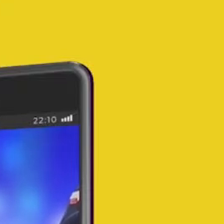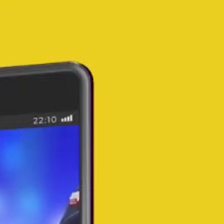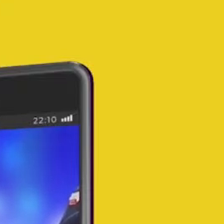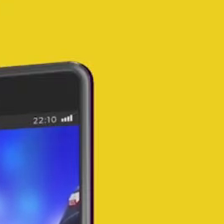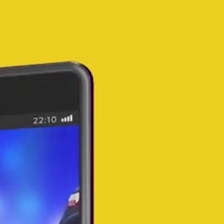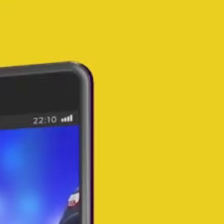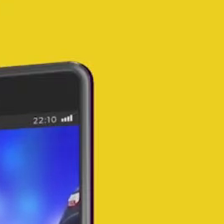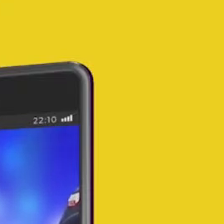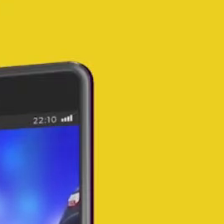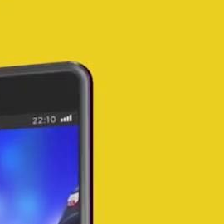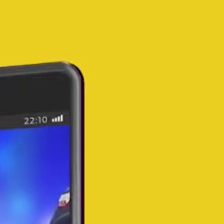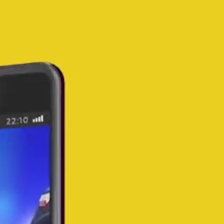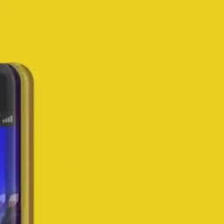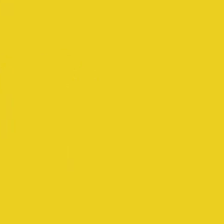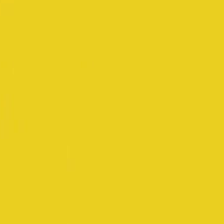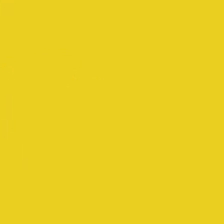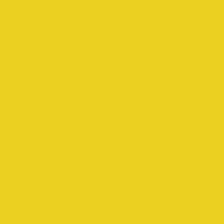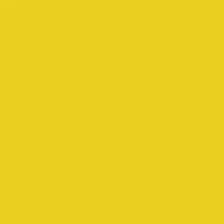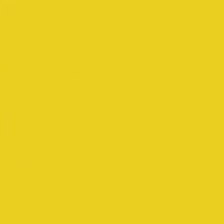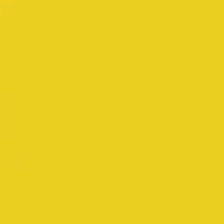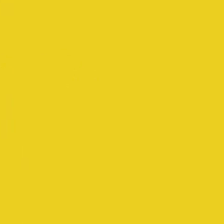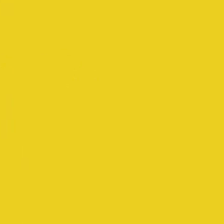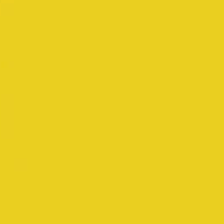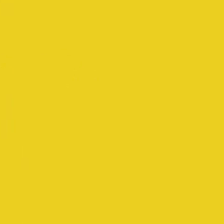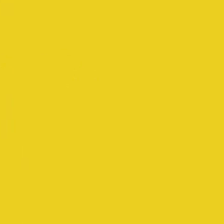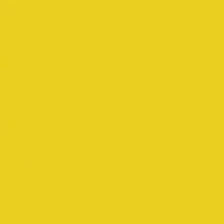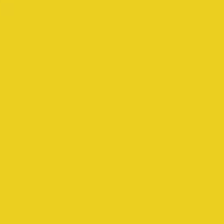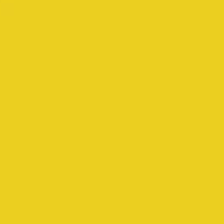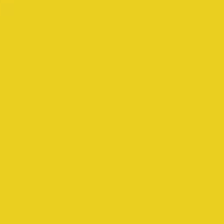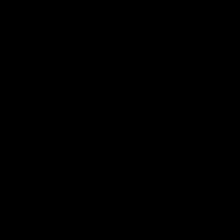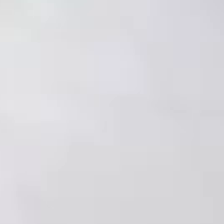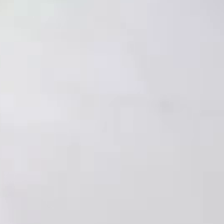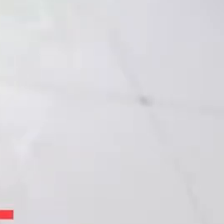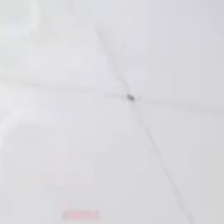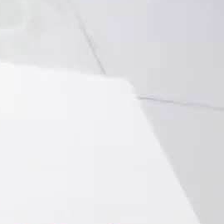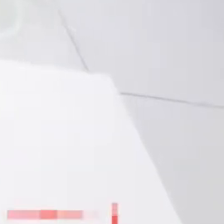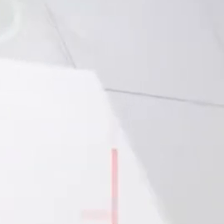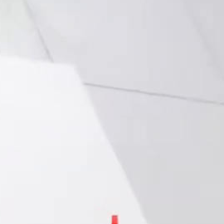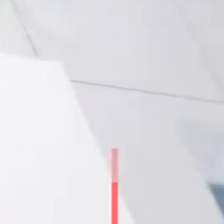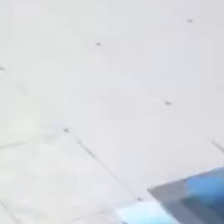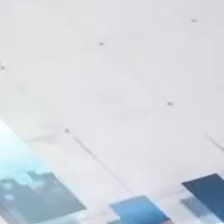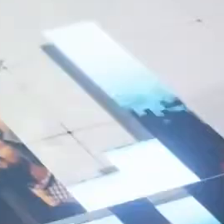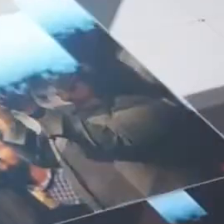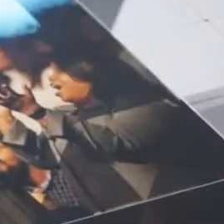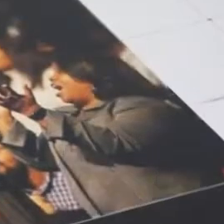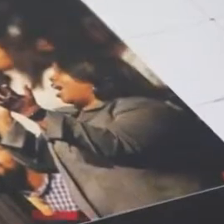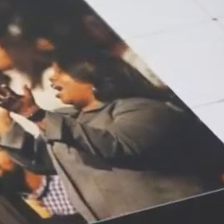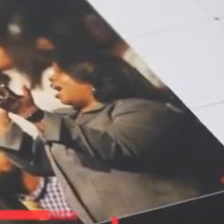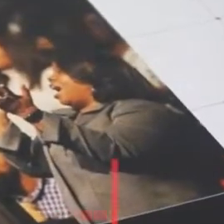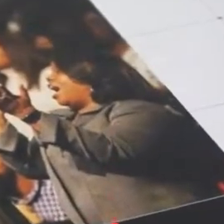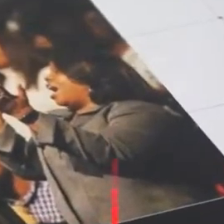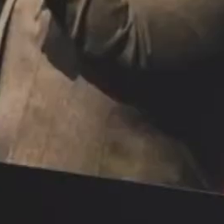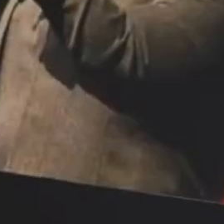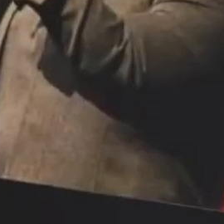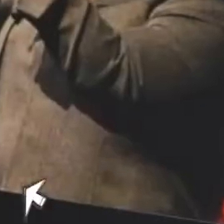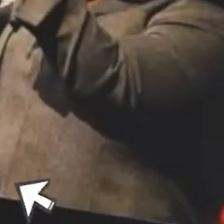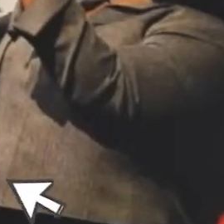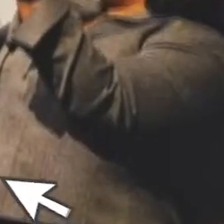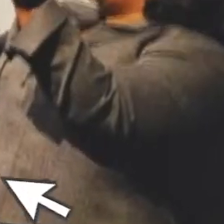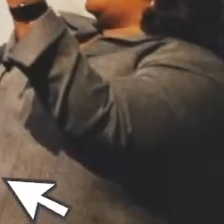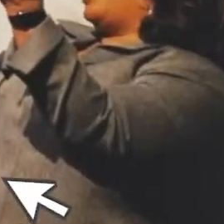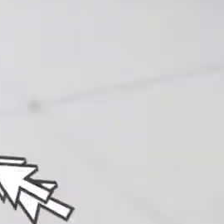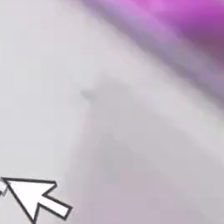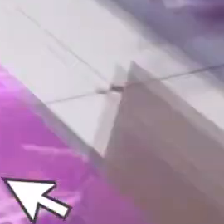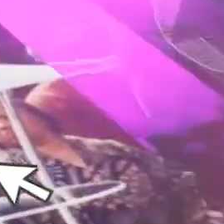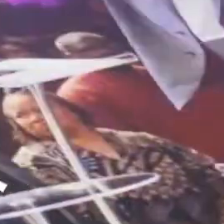855-465-1937 and never miss out. Be in the know. And there you have it. These are your announcements, Springfield. Please continue